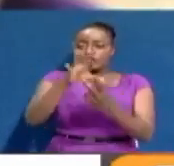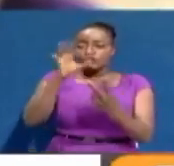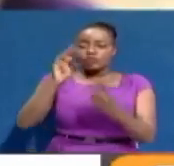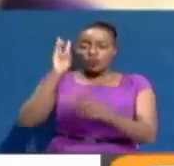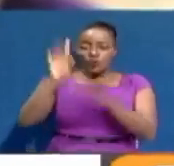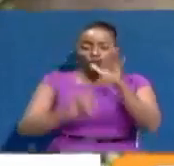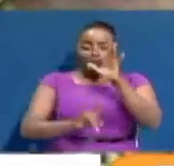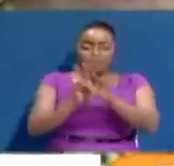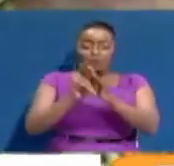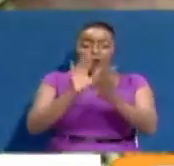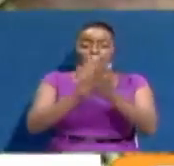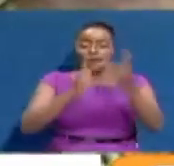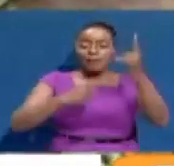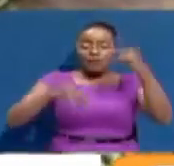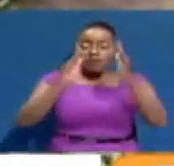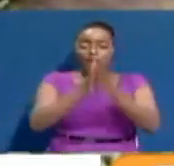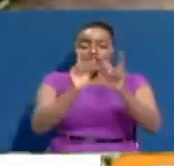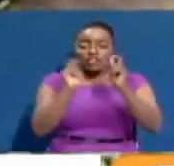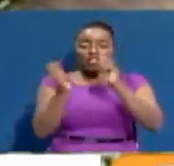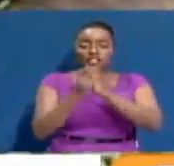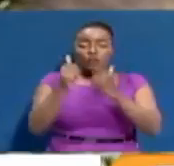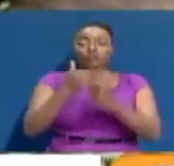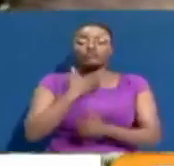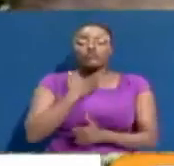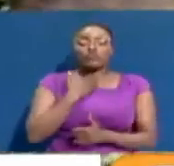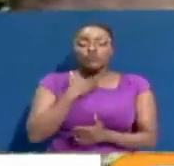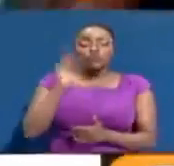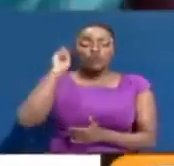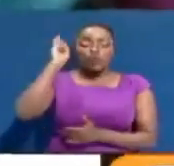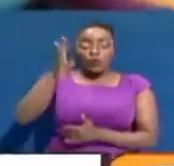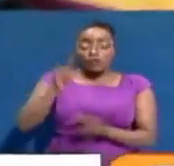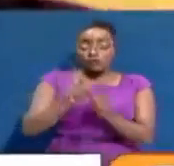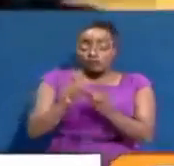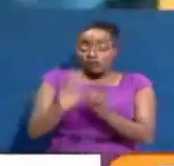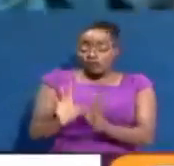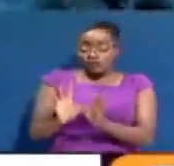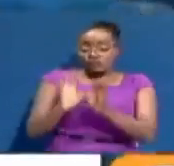will emerge victorious and the change she desires will trickle down to